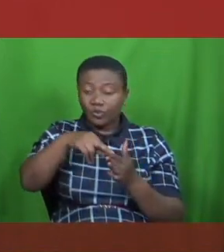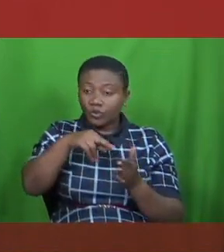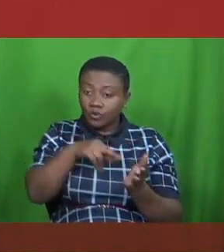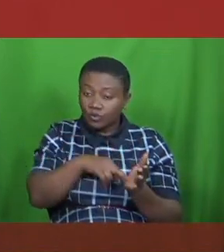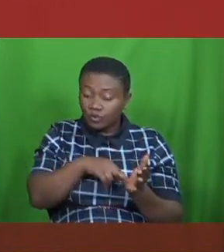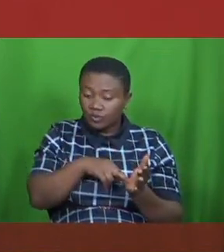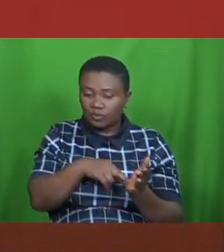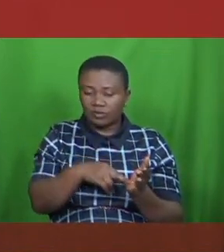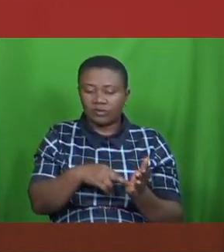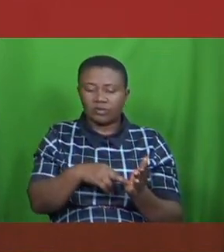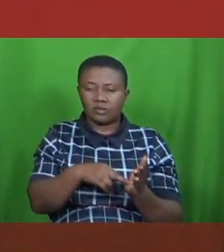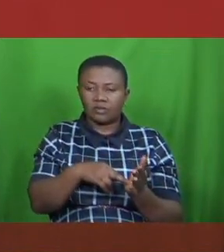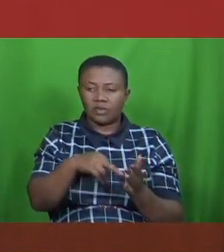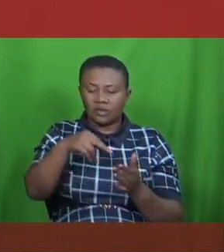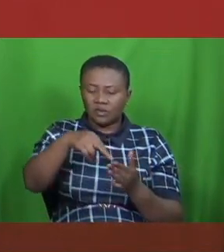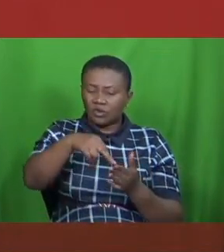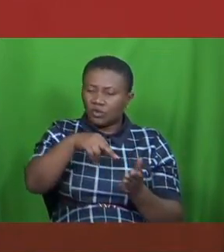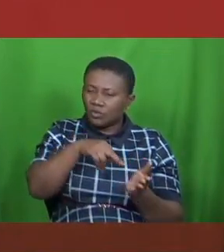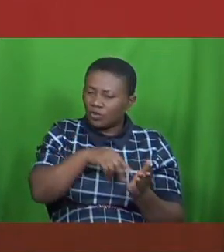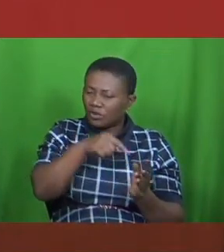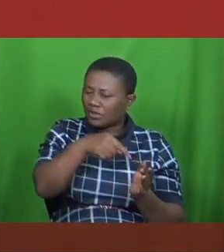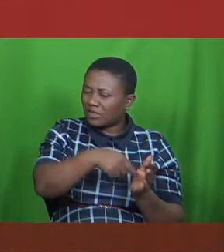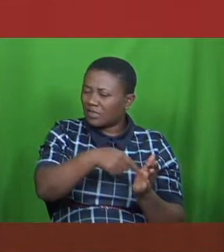is actually dated December